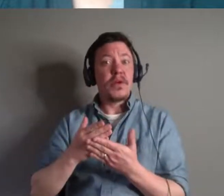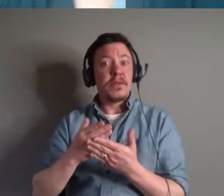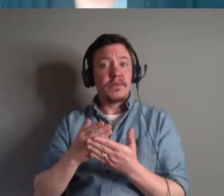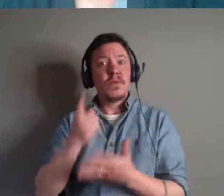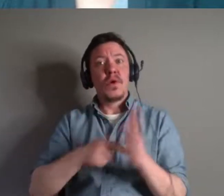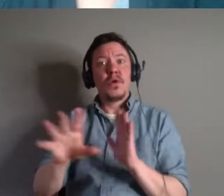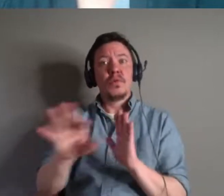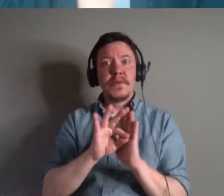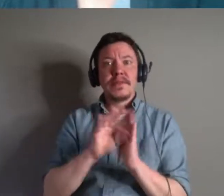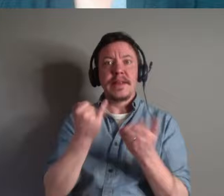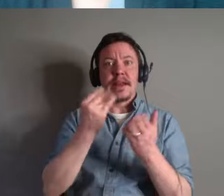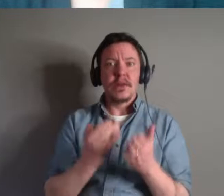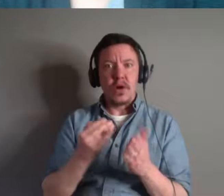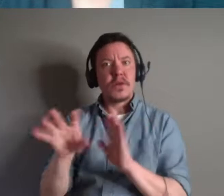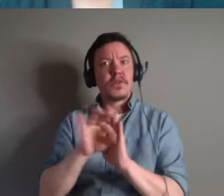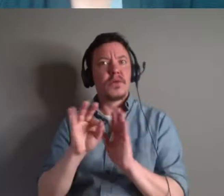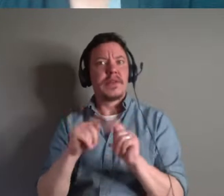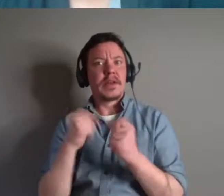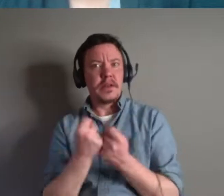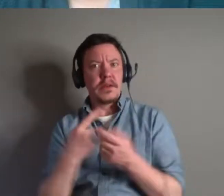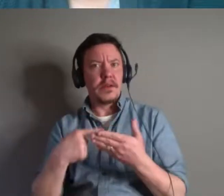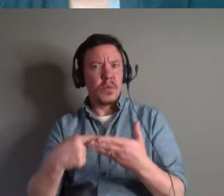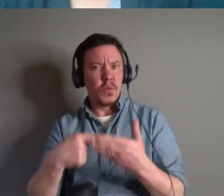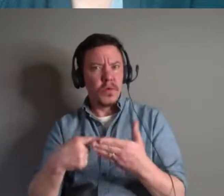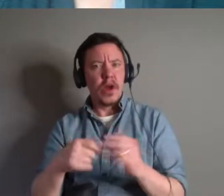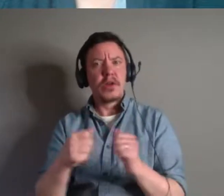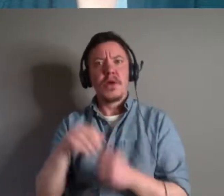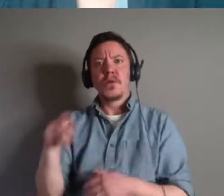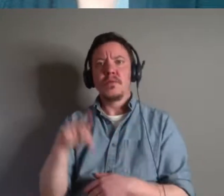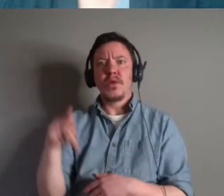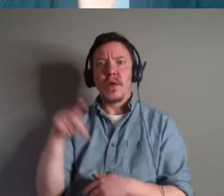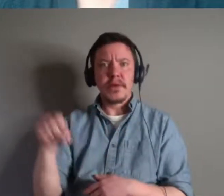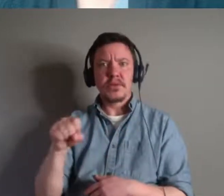and artist team will talk about with Mario and some of the PPS project team.